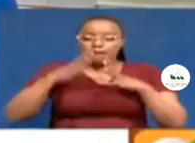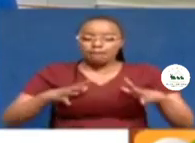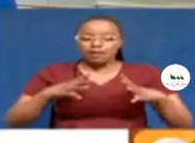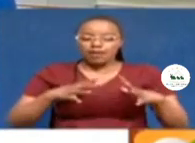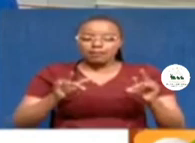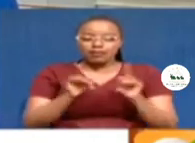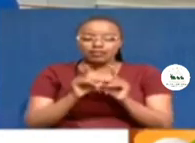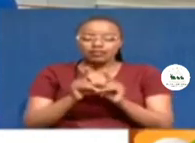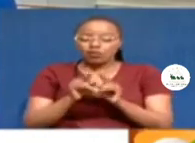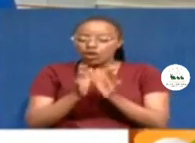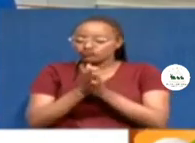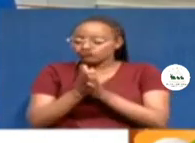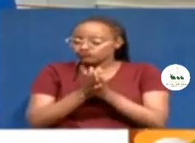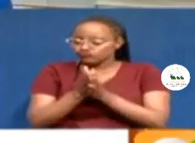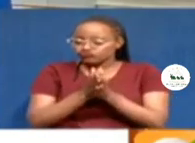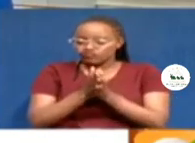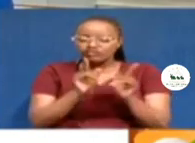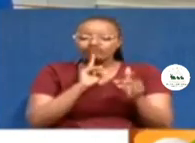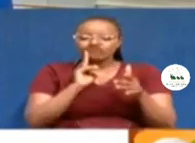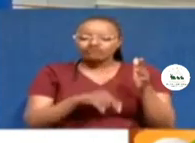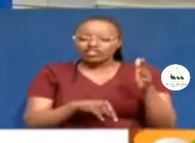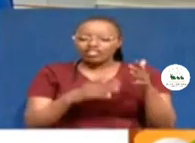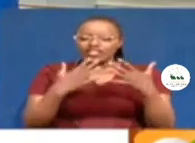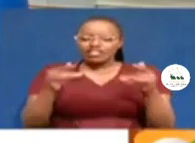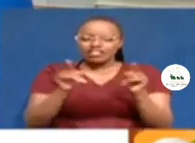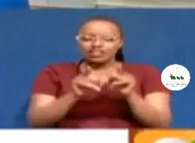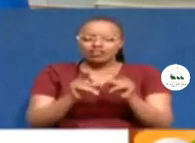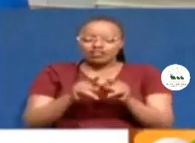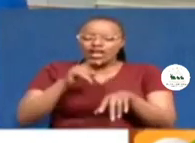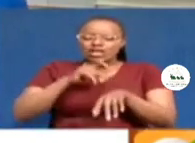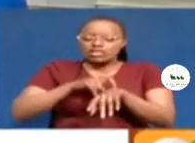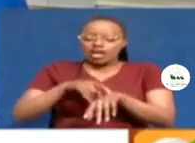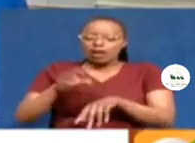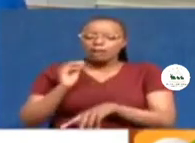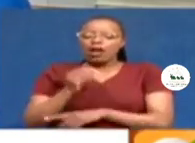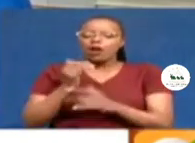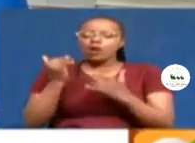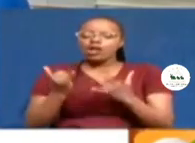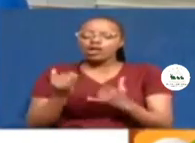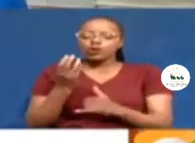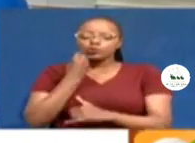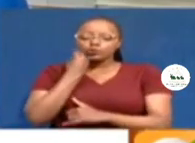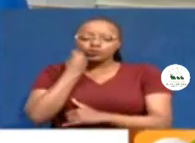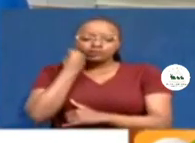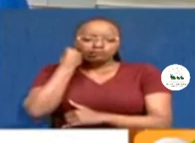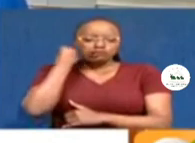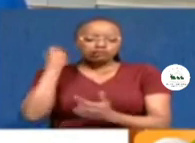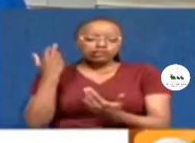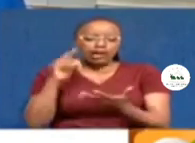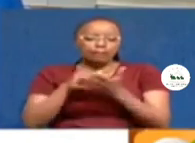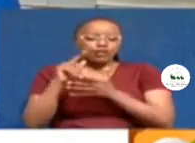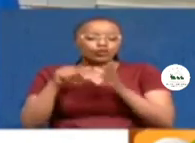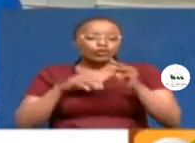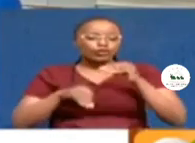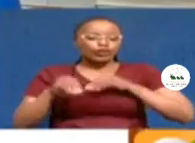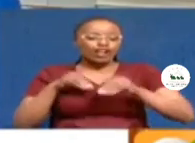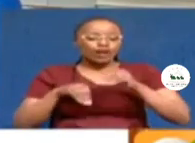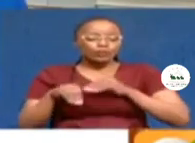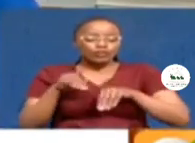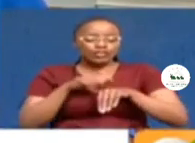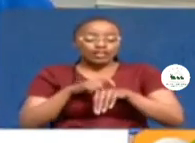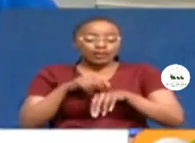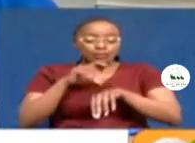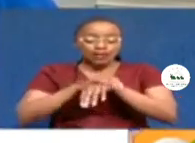very ostentatious. They said things like, it is our turn to eat. And so when you get